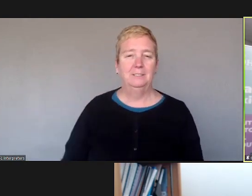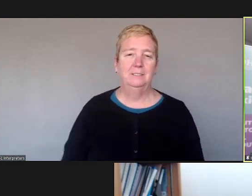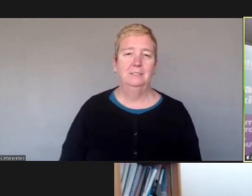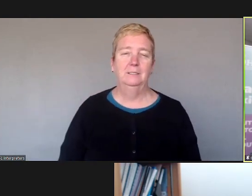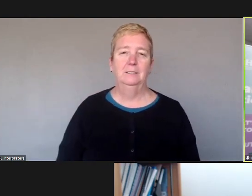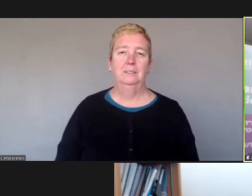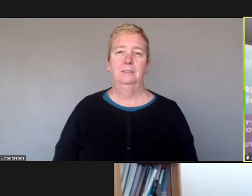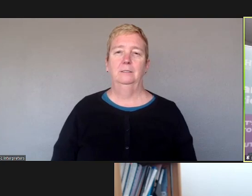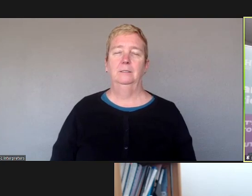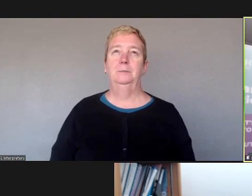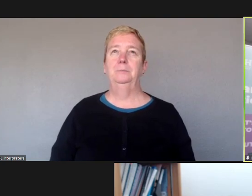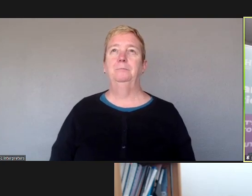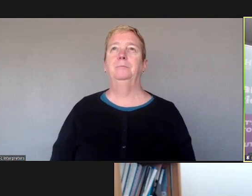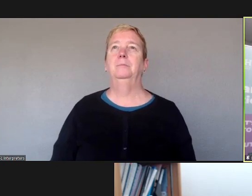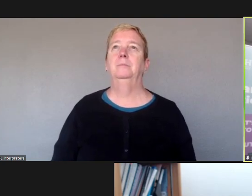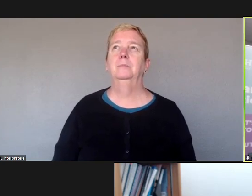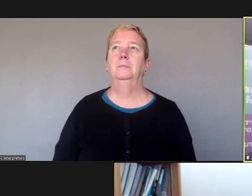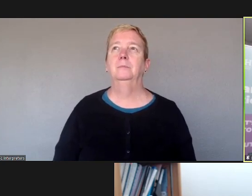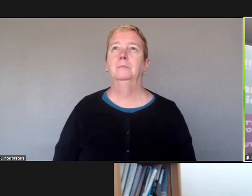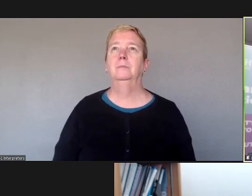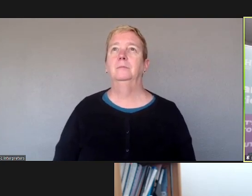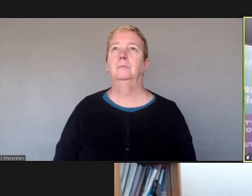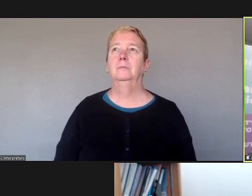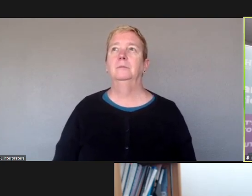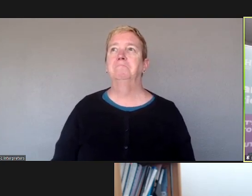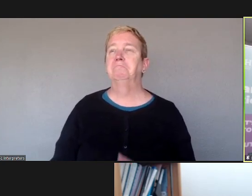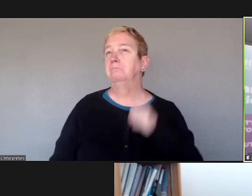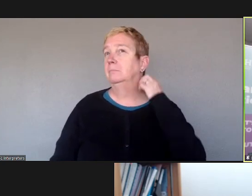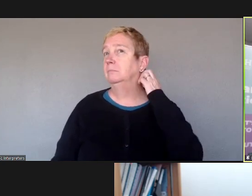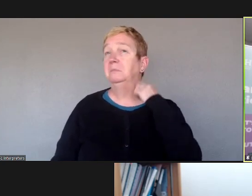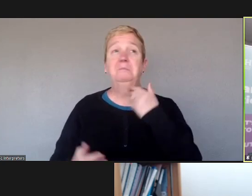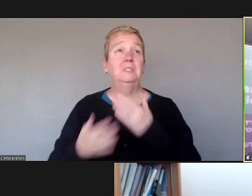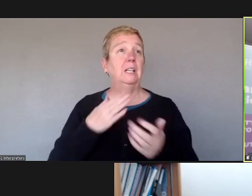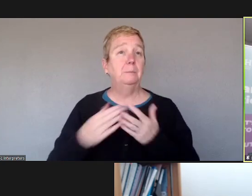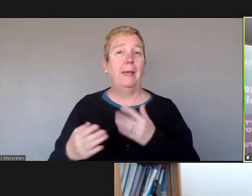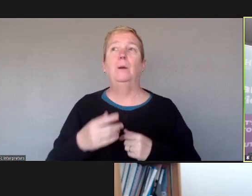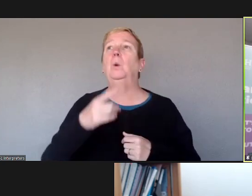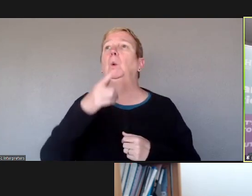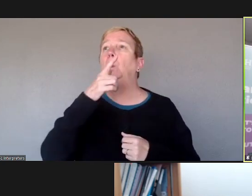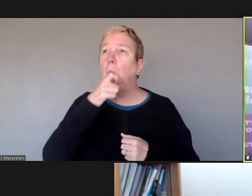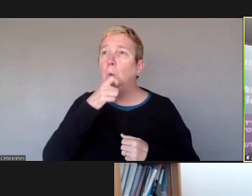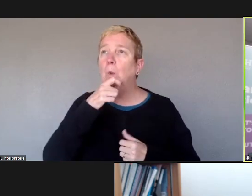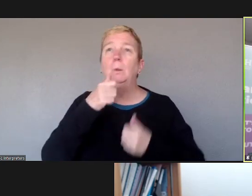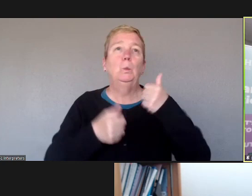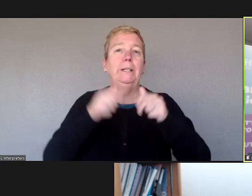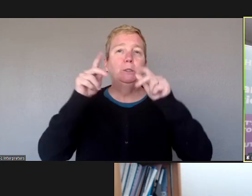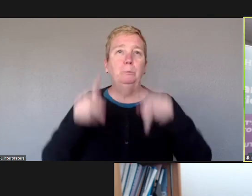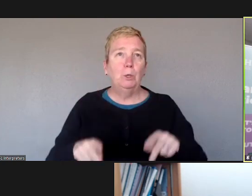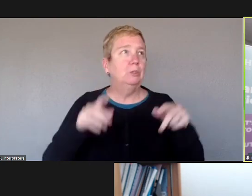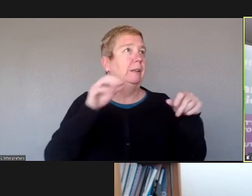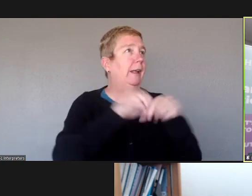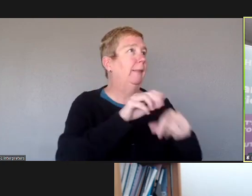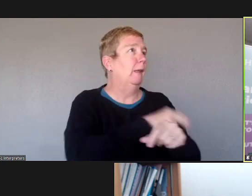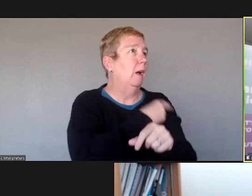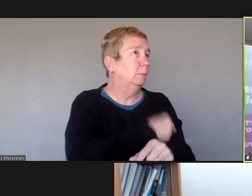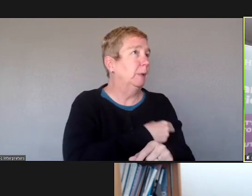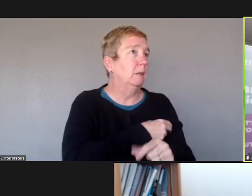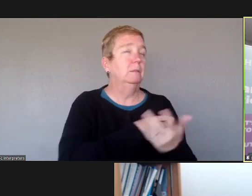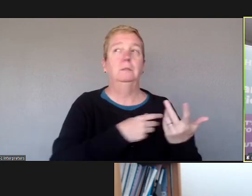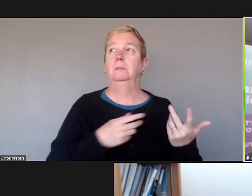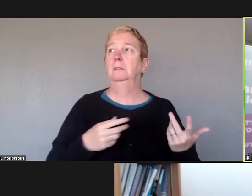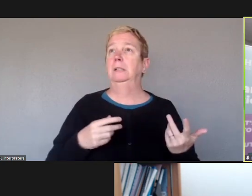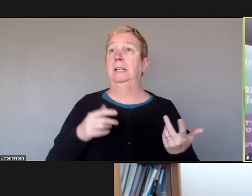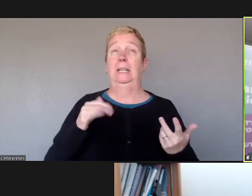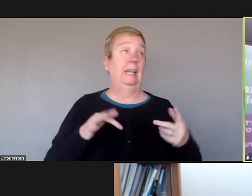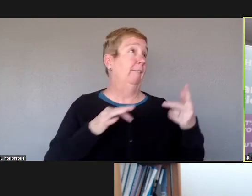it doesn't matter like who exactly is in the hospital, COVID or not. Once the hospital's full, that next patient, there's